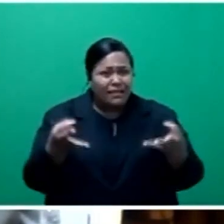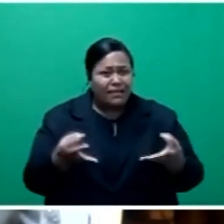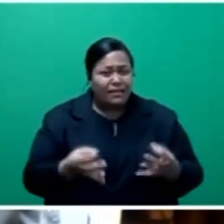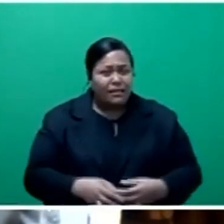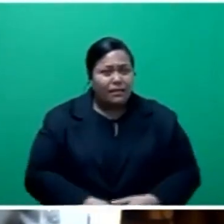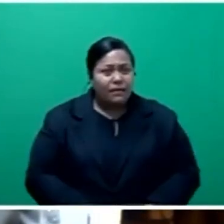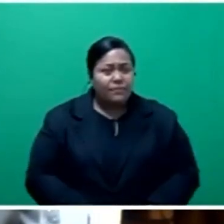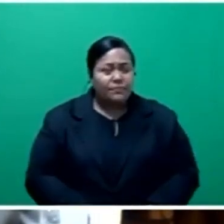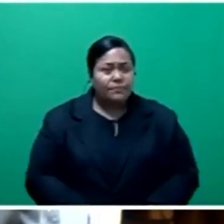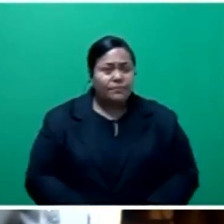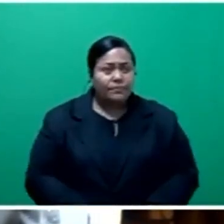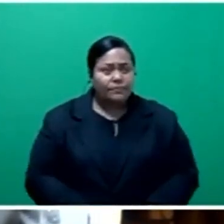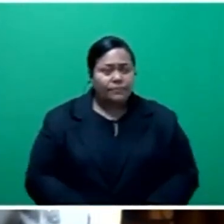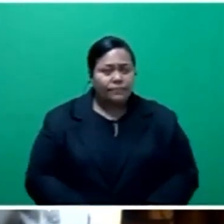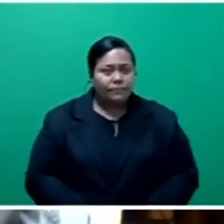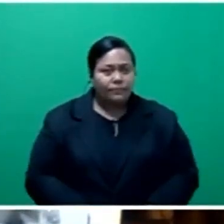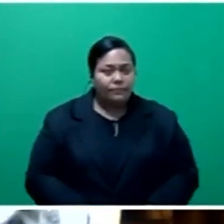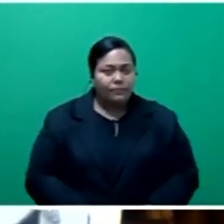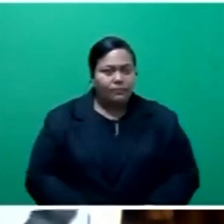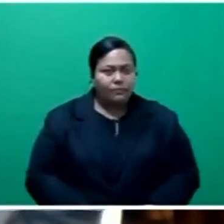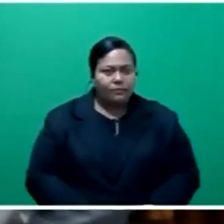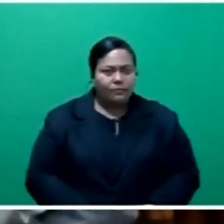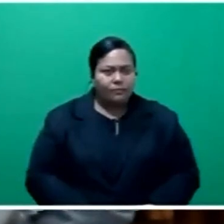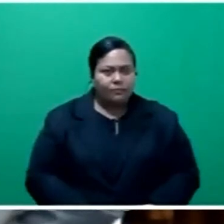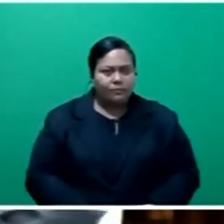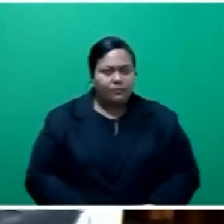Mr. Speaker, sir, given the significant audit,